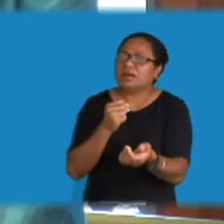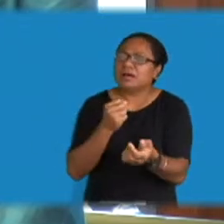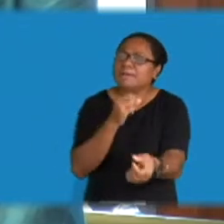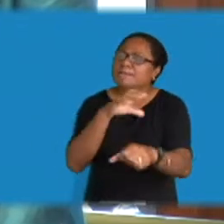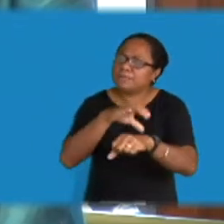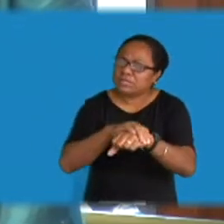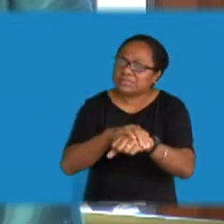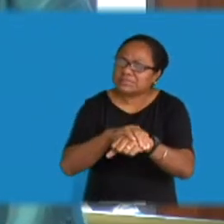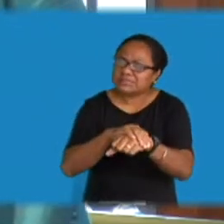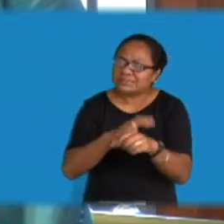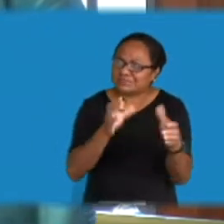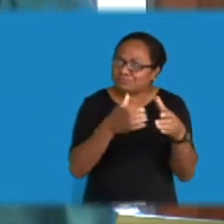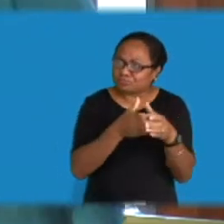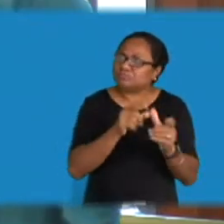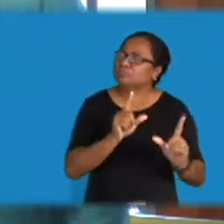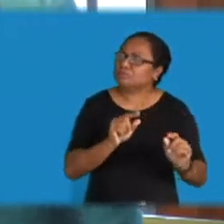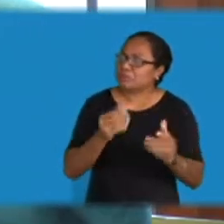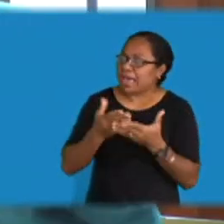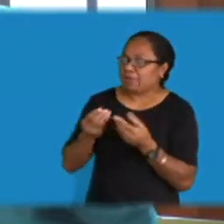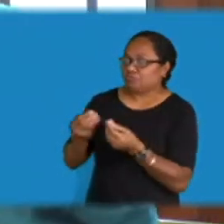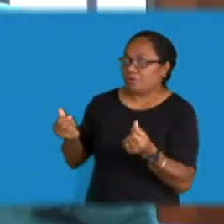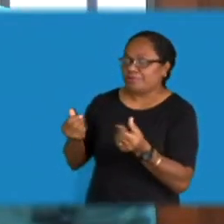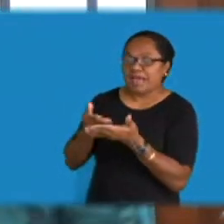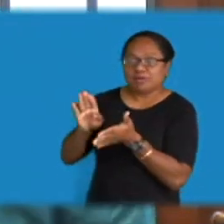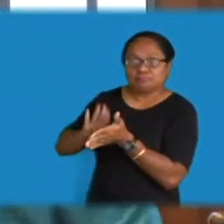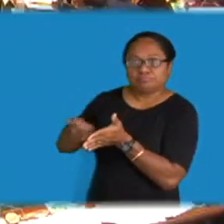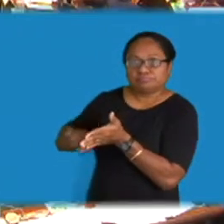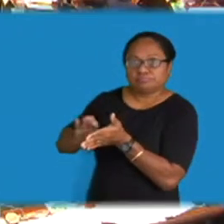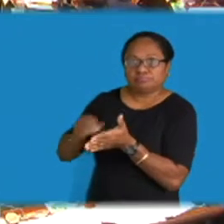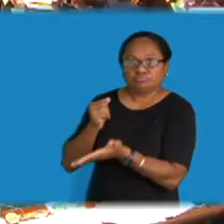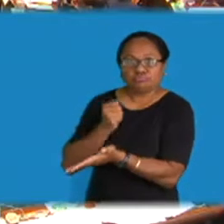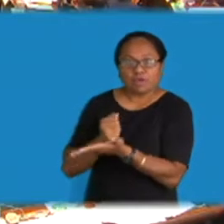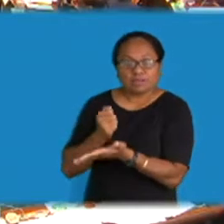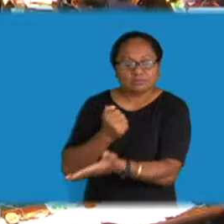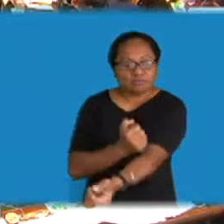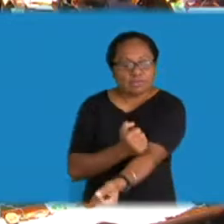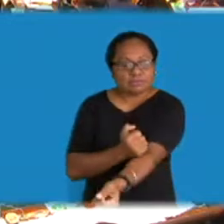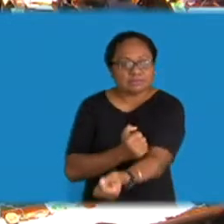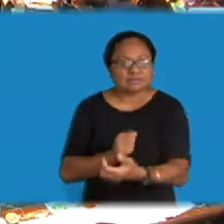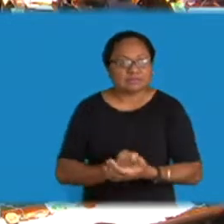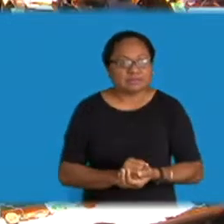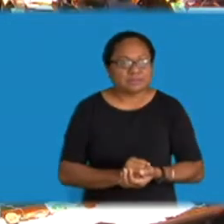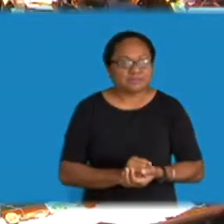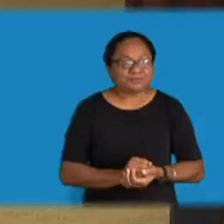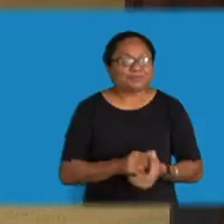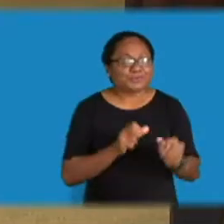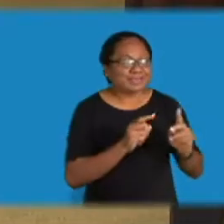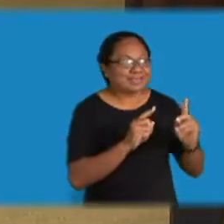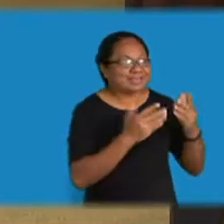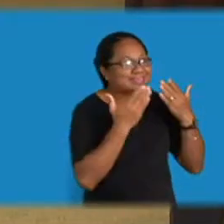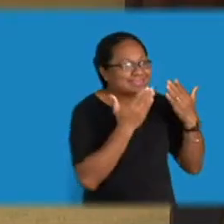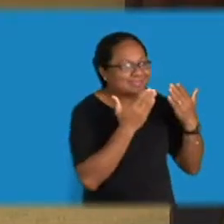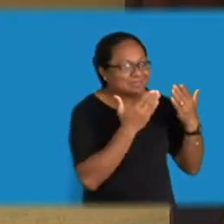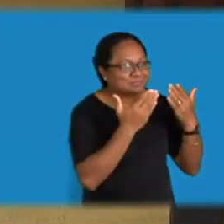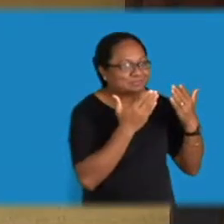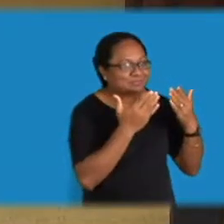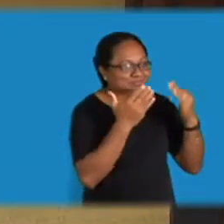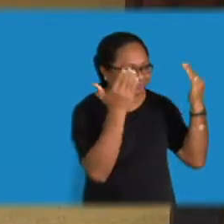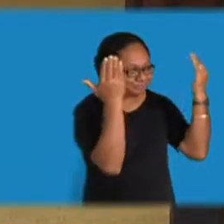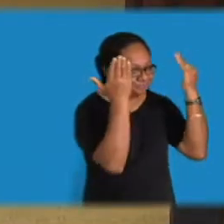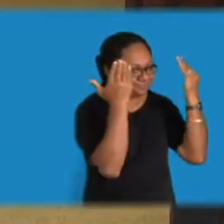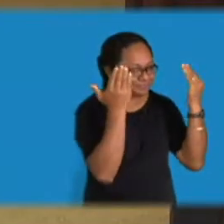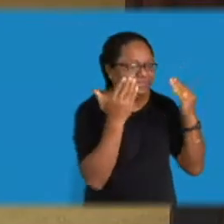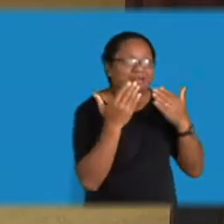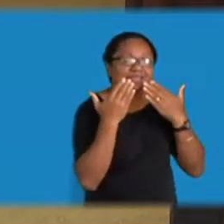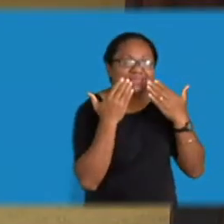it? Thank you, Madam Speaker. Thank you, Honourable Minister. Thank you, Madam Speaker. I'd like to thank the Honourable Member for